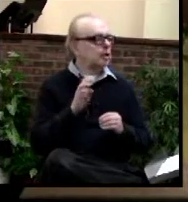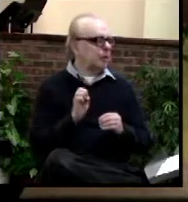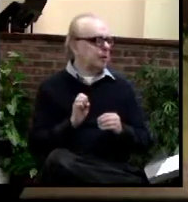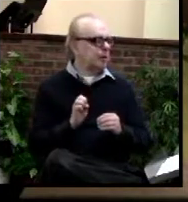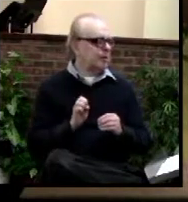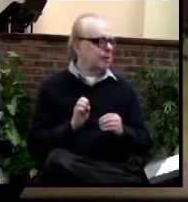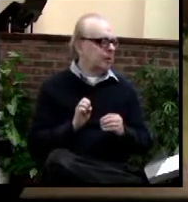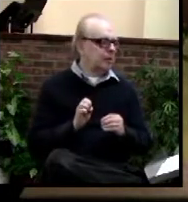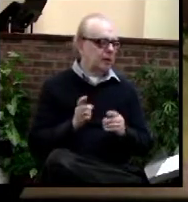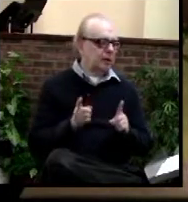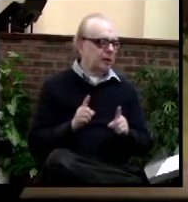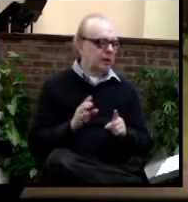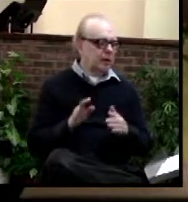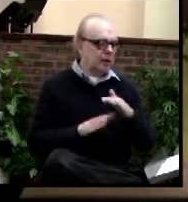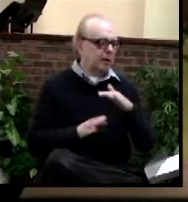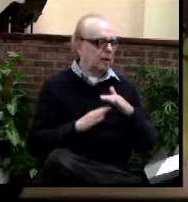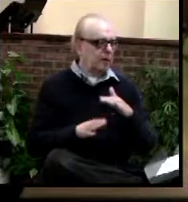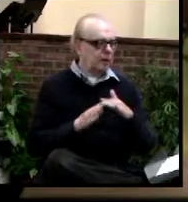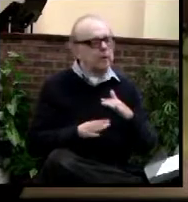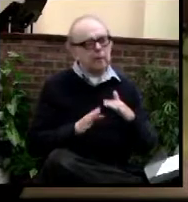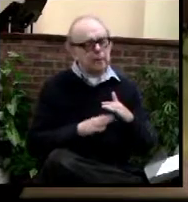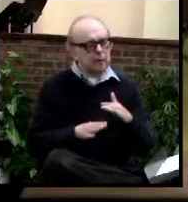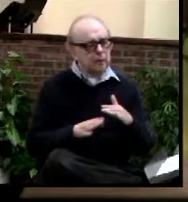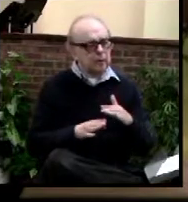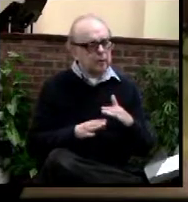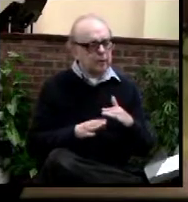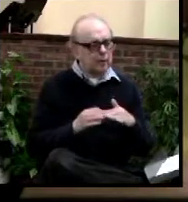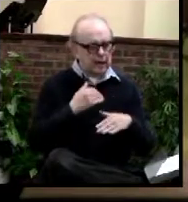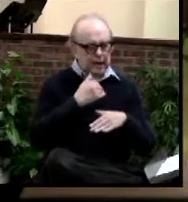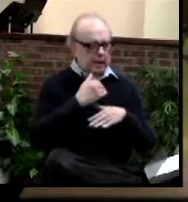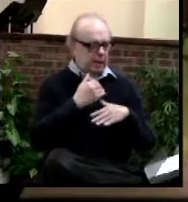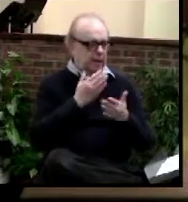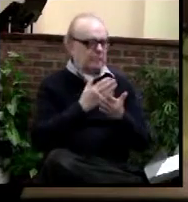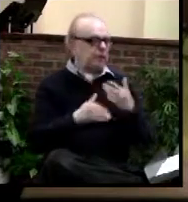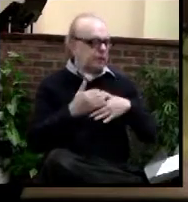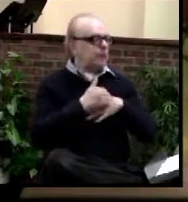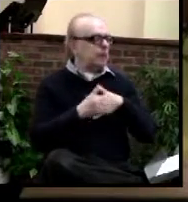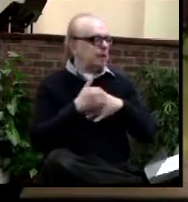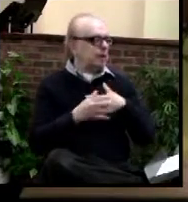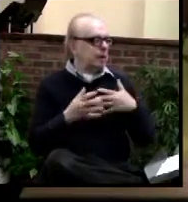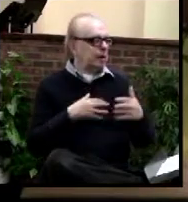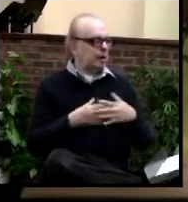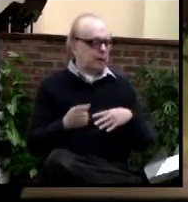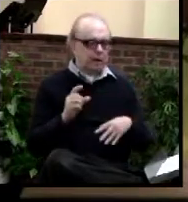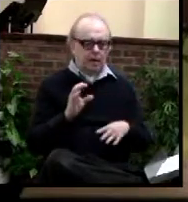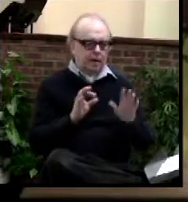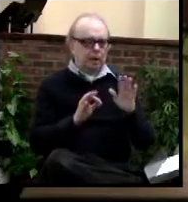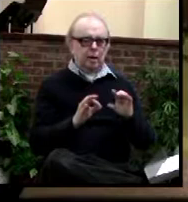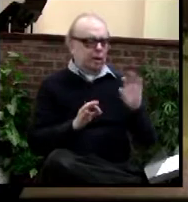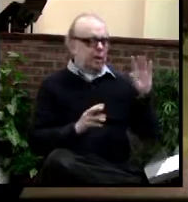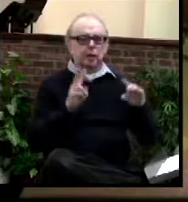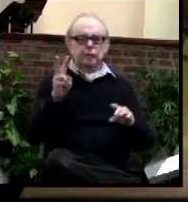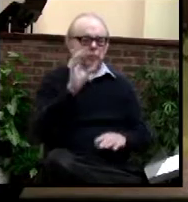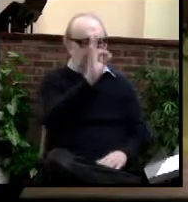the yoke was basically a piece of wooden equipment, and there were two holes in